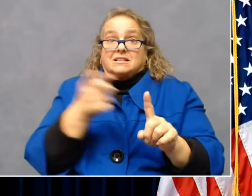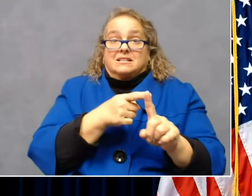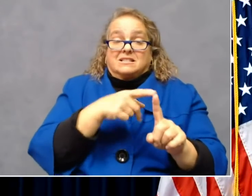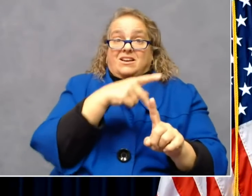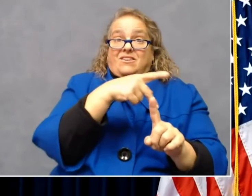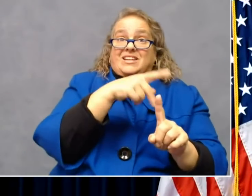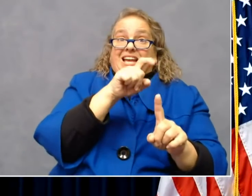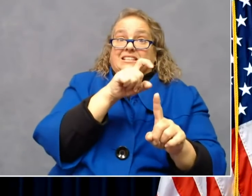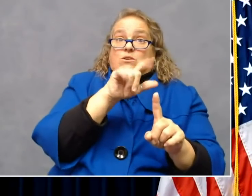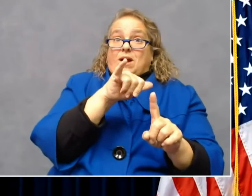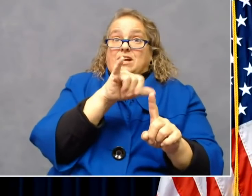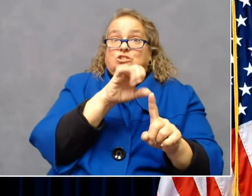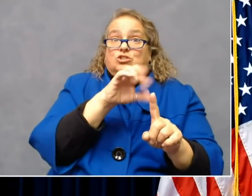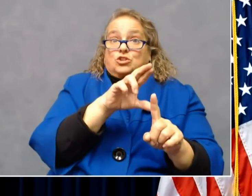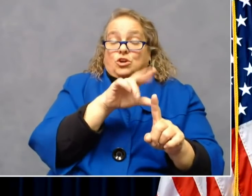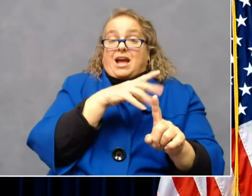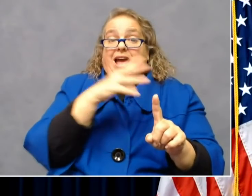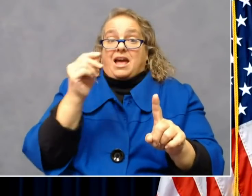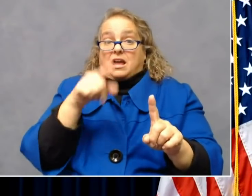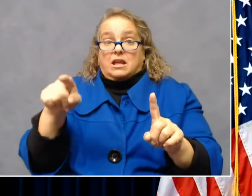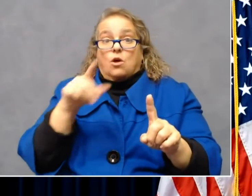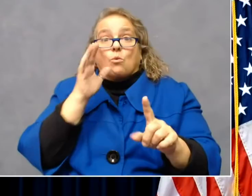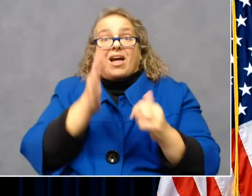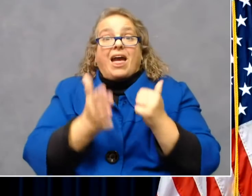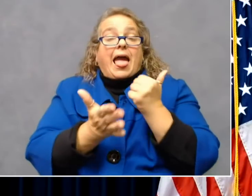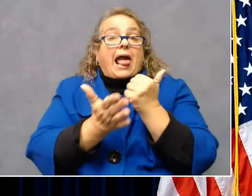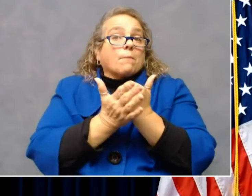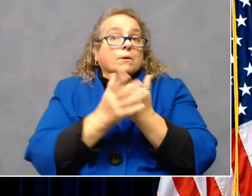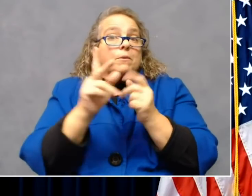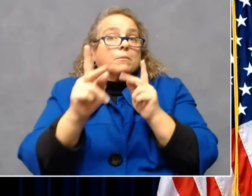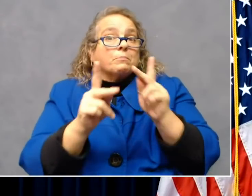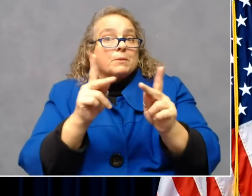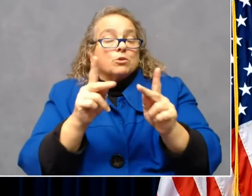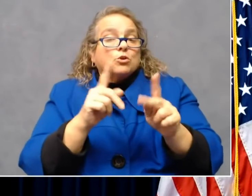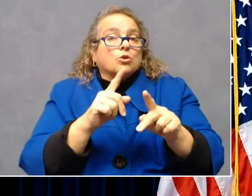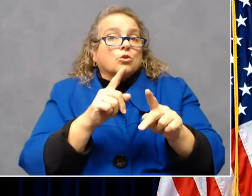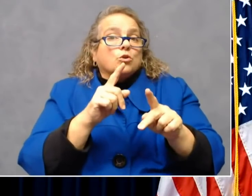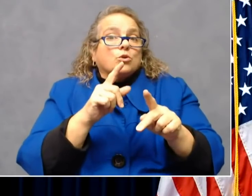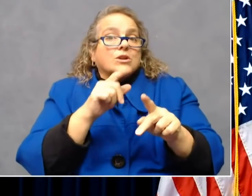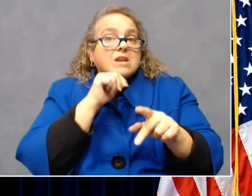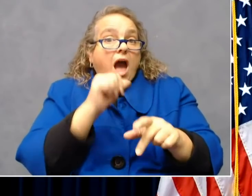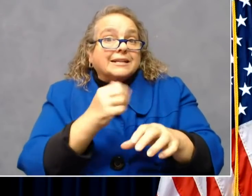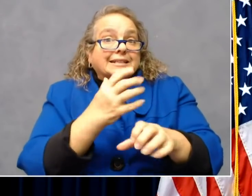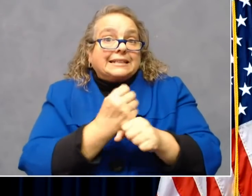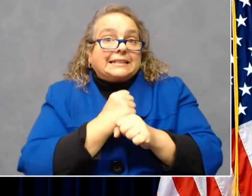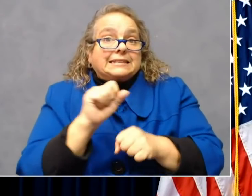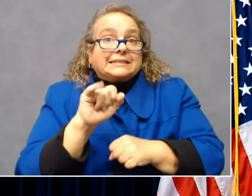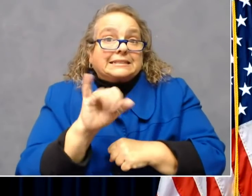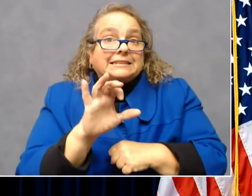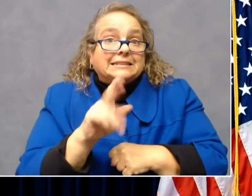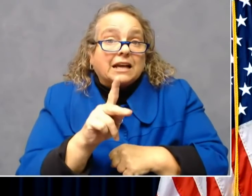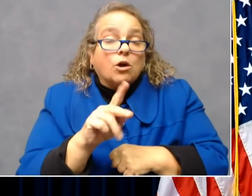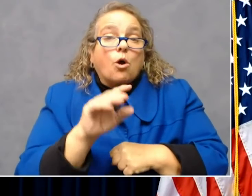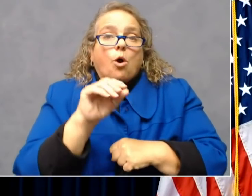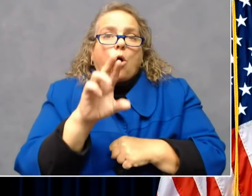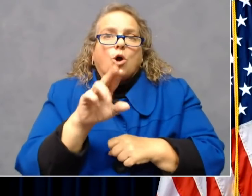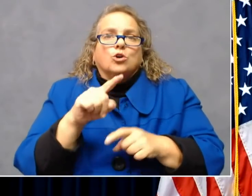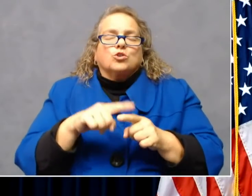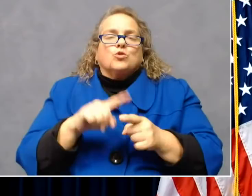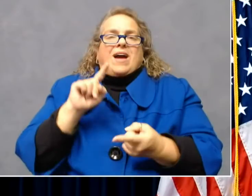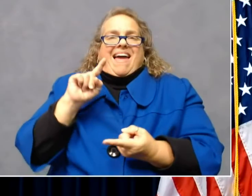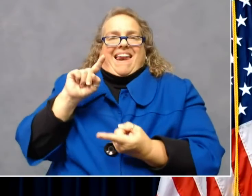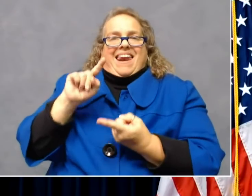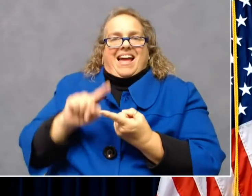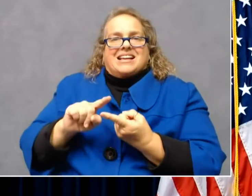either not get sick or to significantly lessen how sick they could